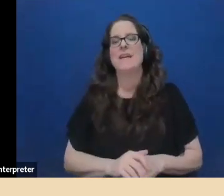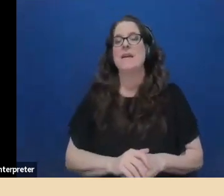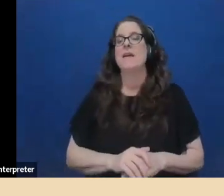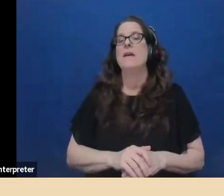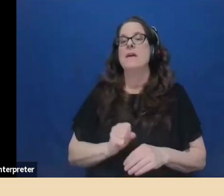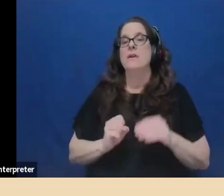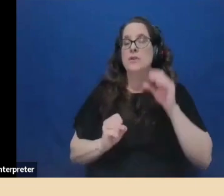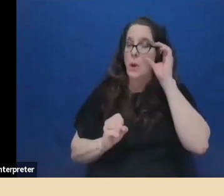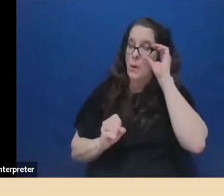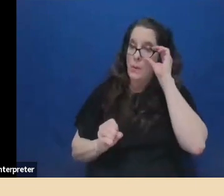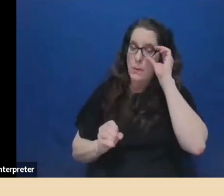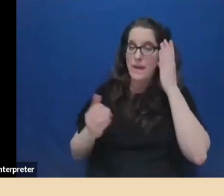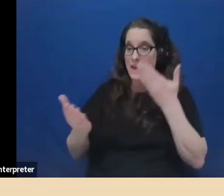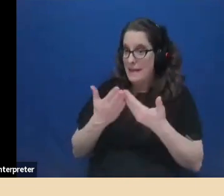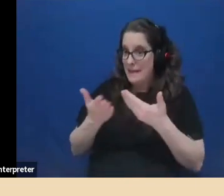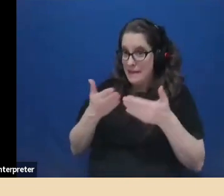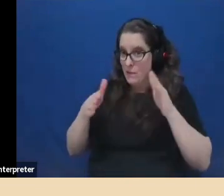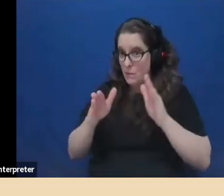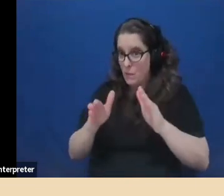way is join our community.